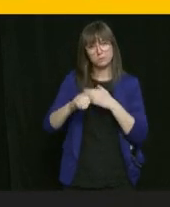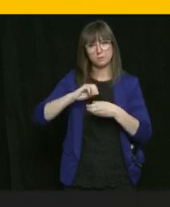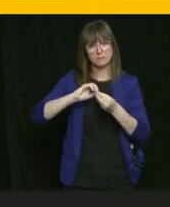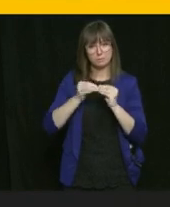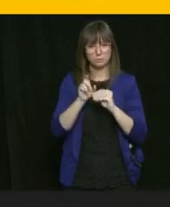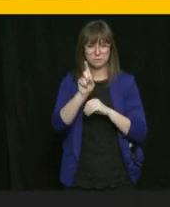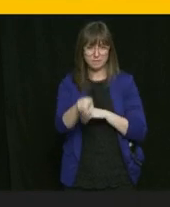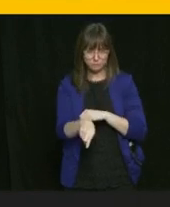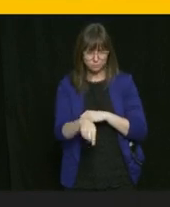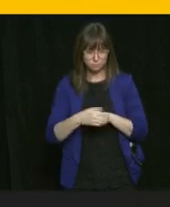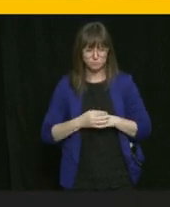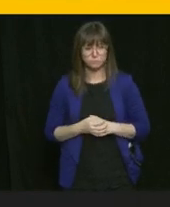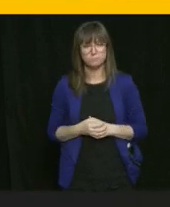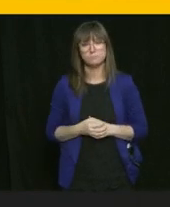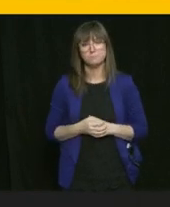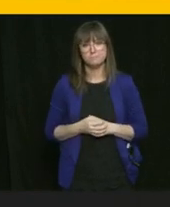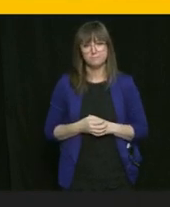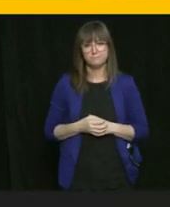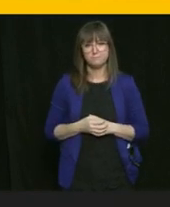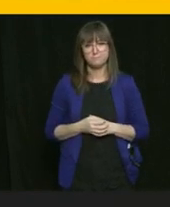manageable again.